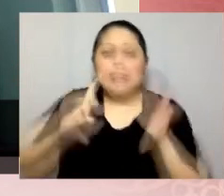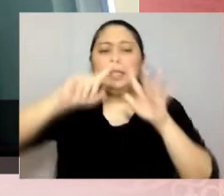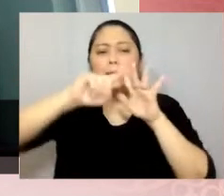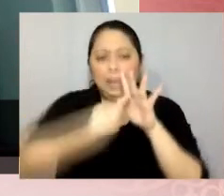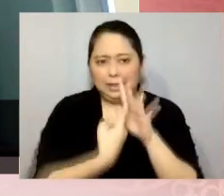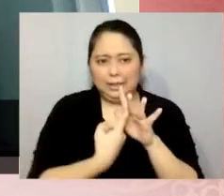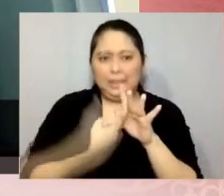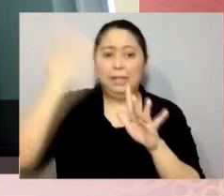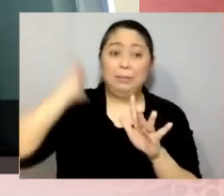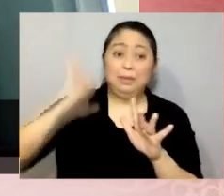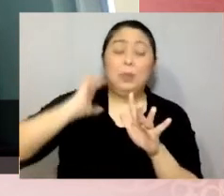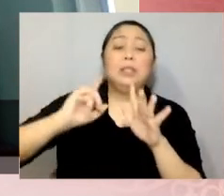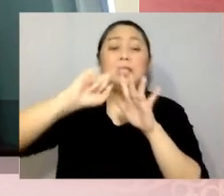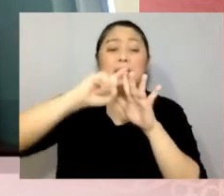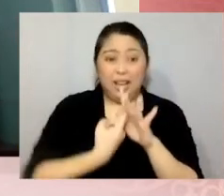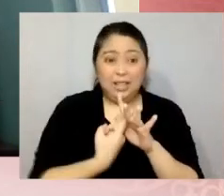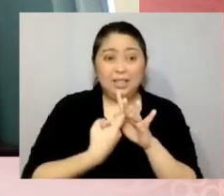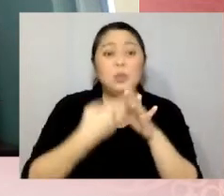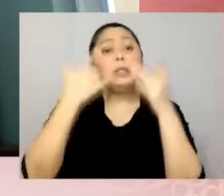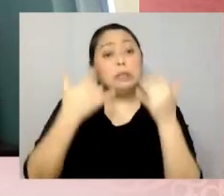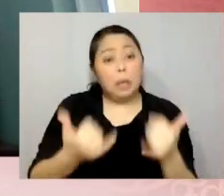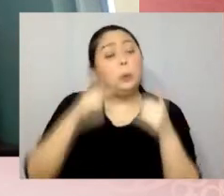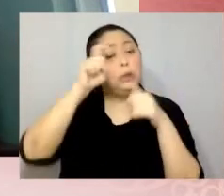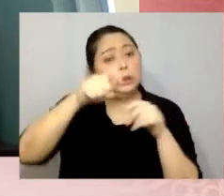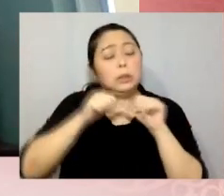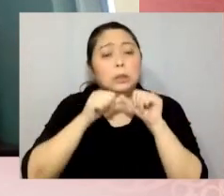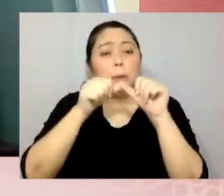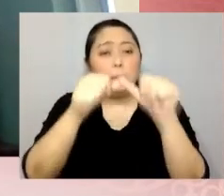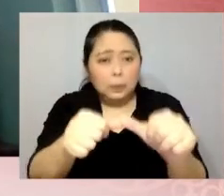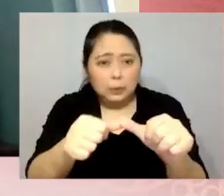na natin, hindi natin itutuloy, eh